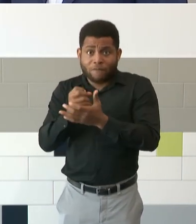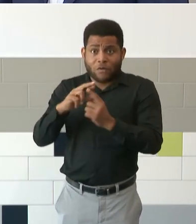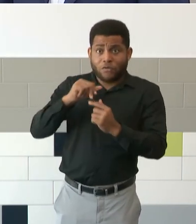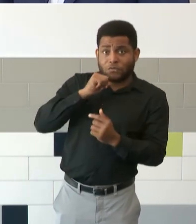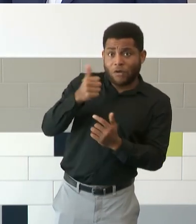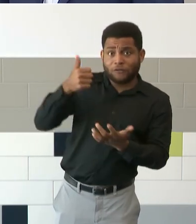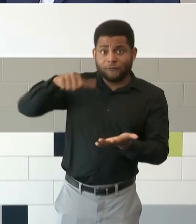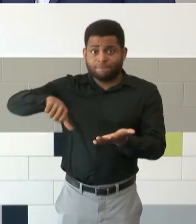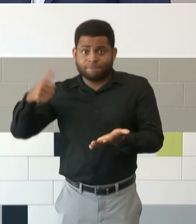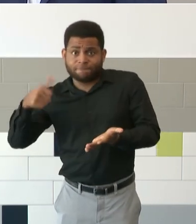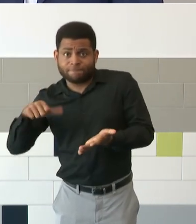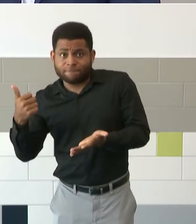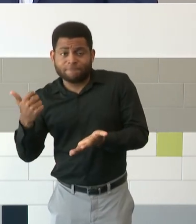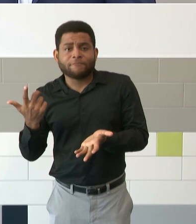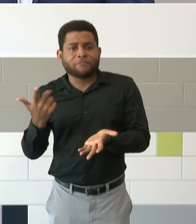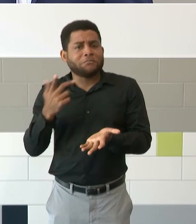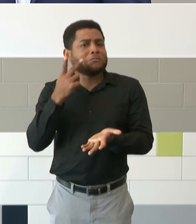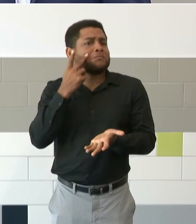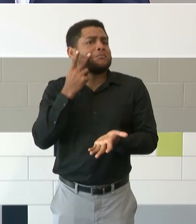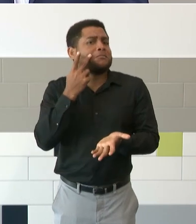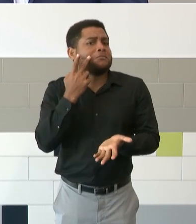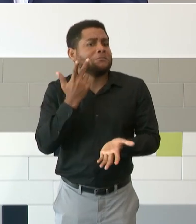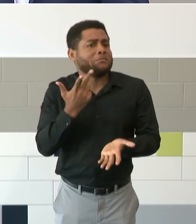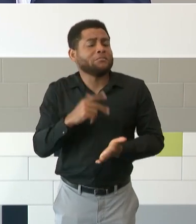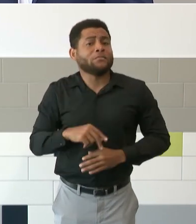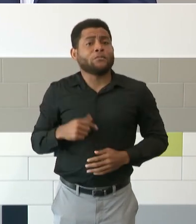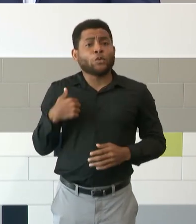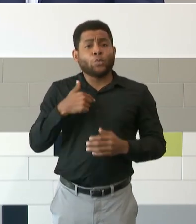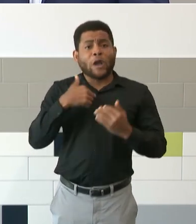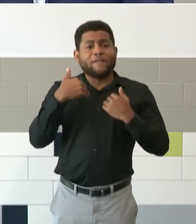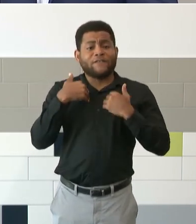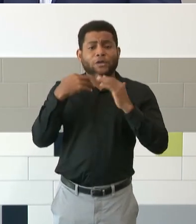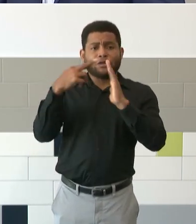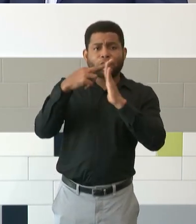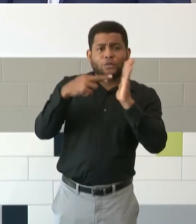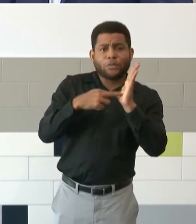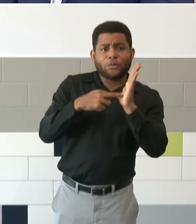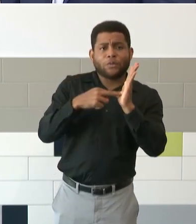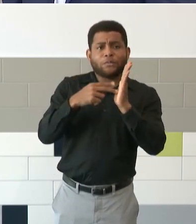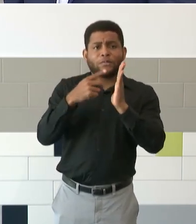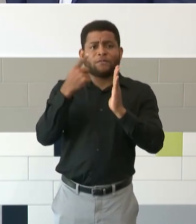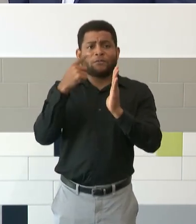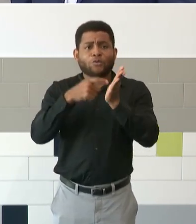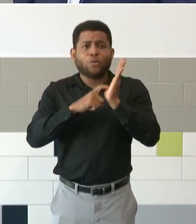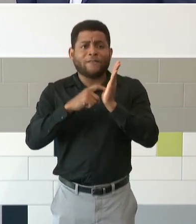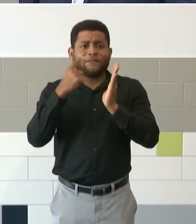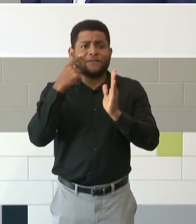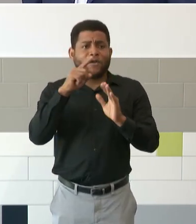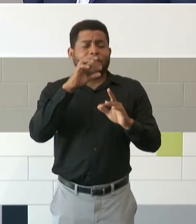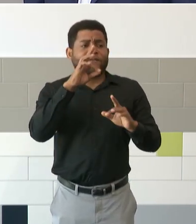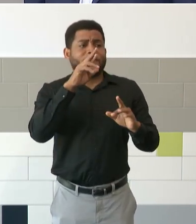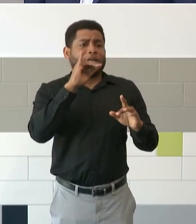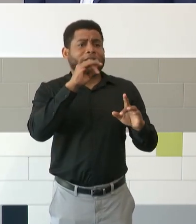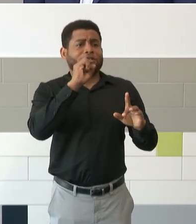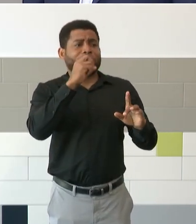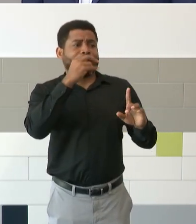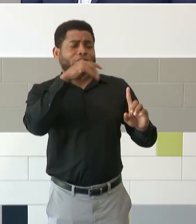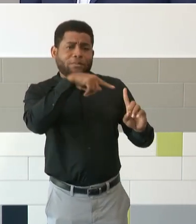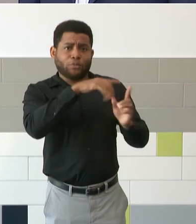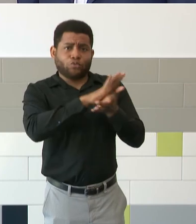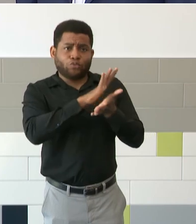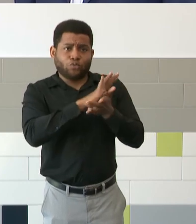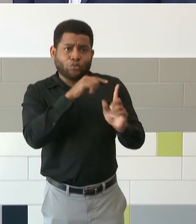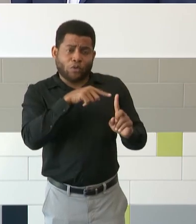are enrollment implications for Friendship, and to your question, there are building implications because Eagle is